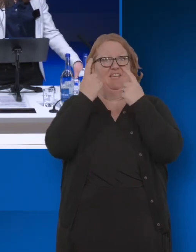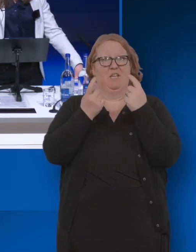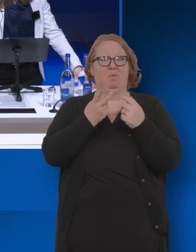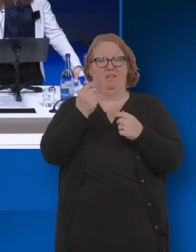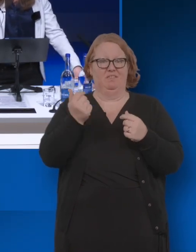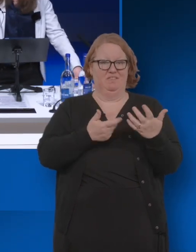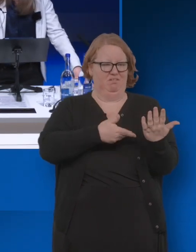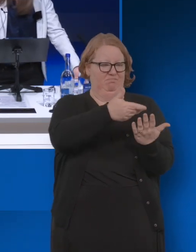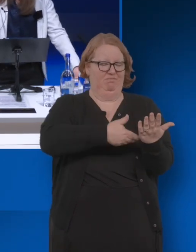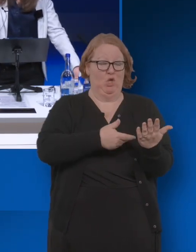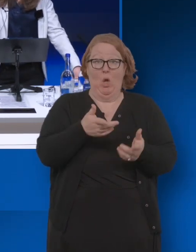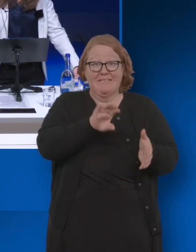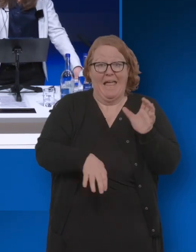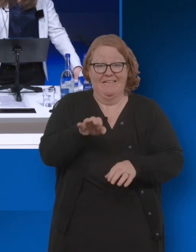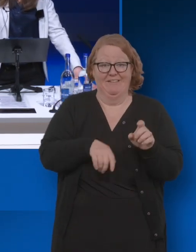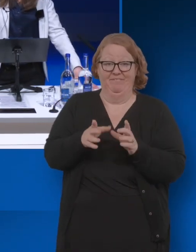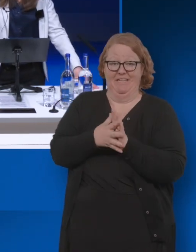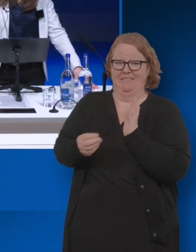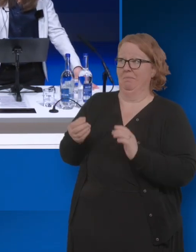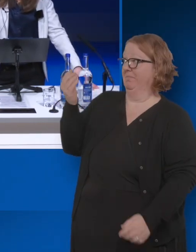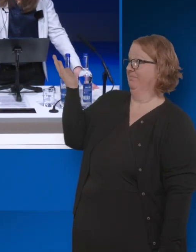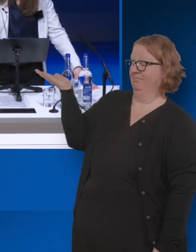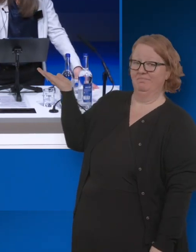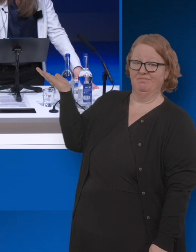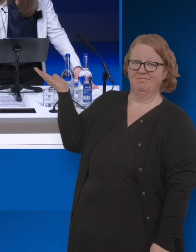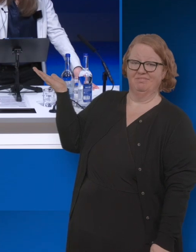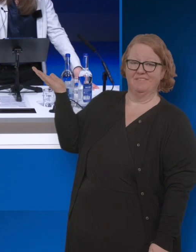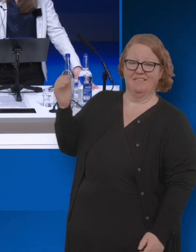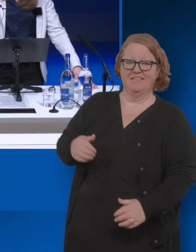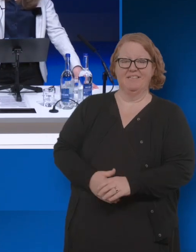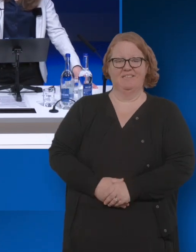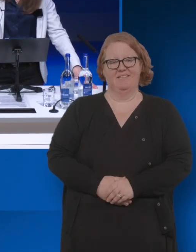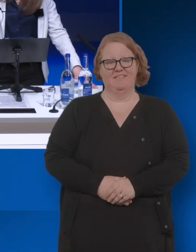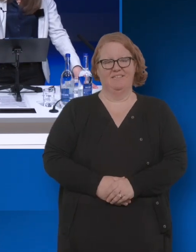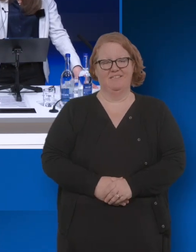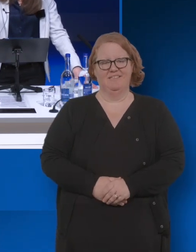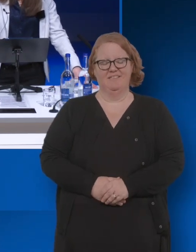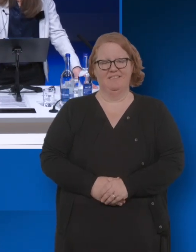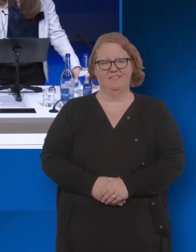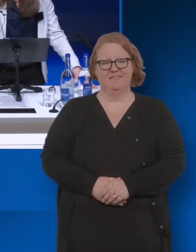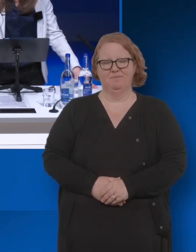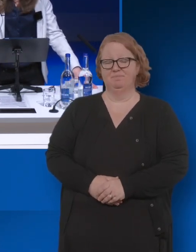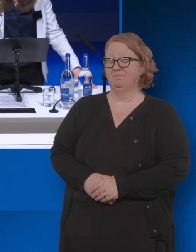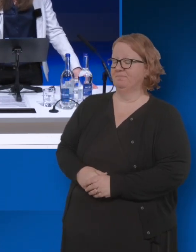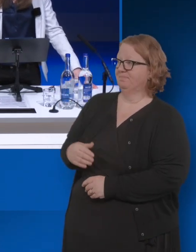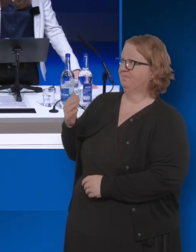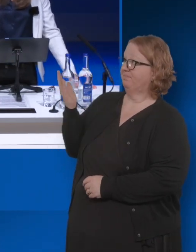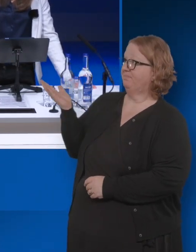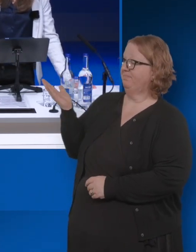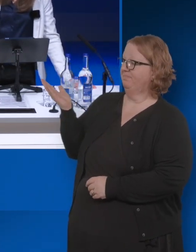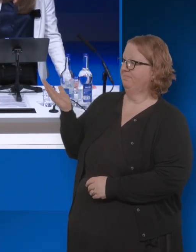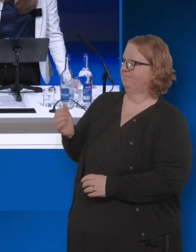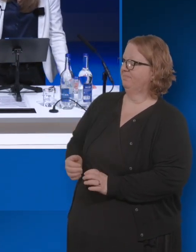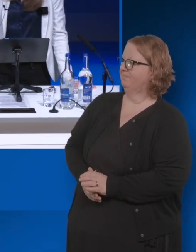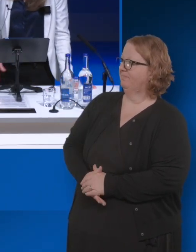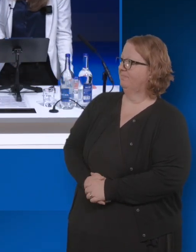scientific account of human formation, they're doing different things to that, but they say, "Then the Lord God formed a man from the